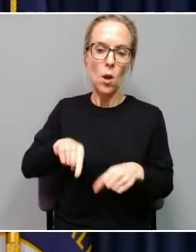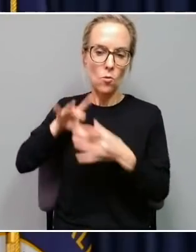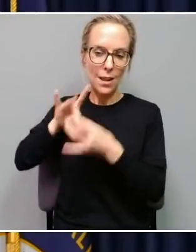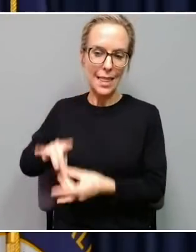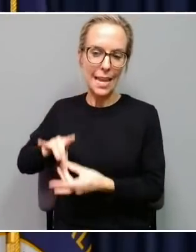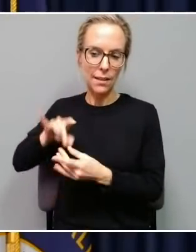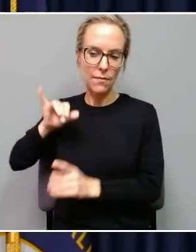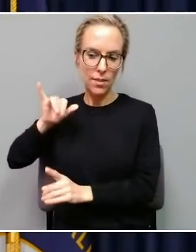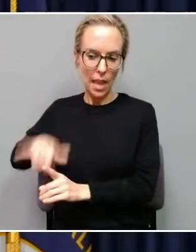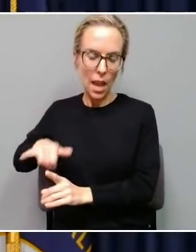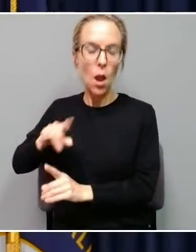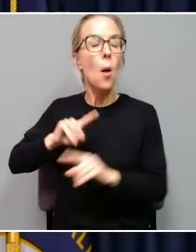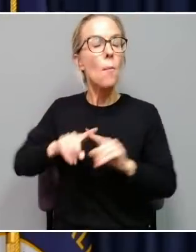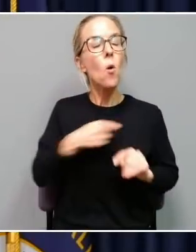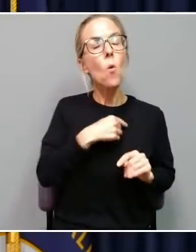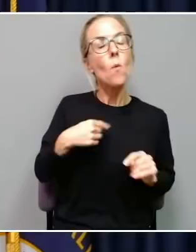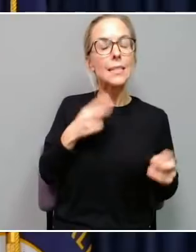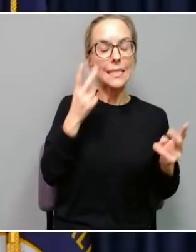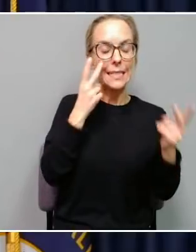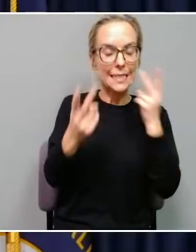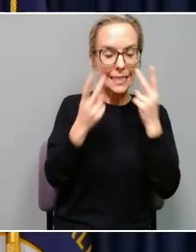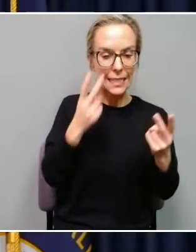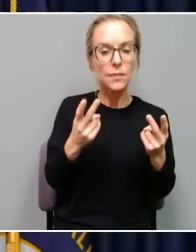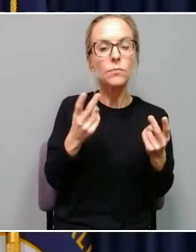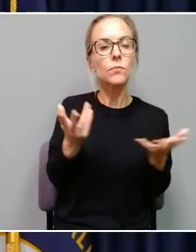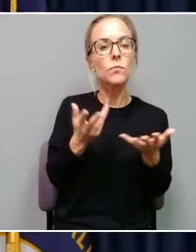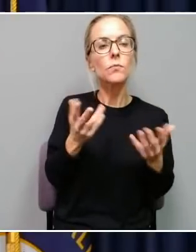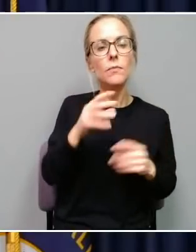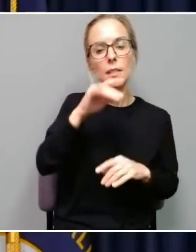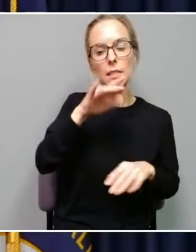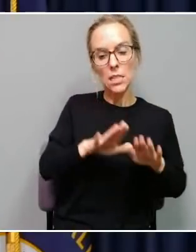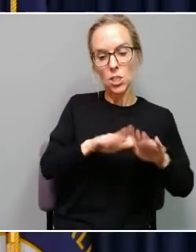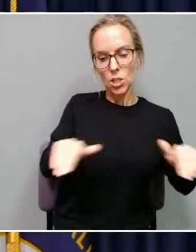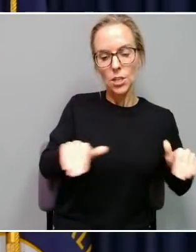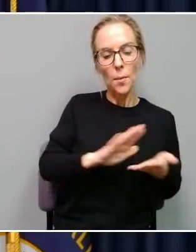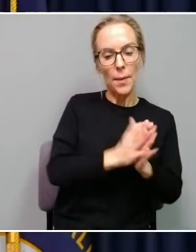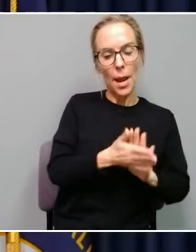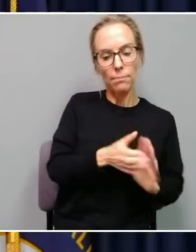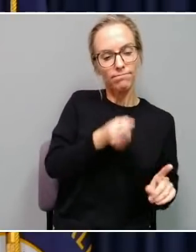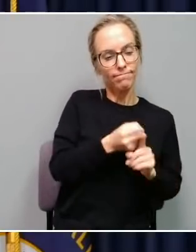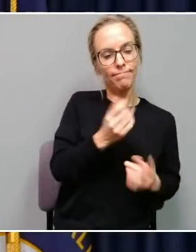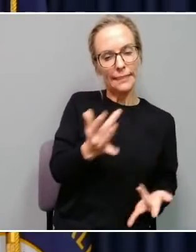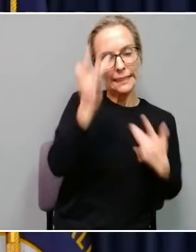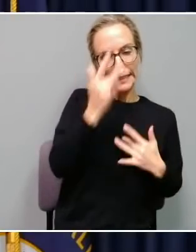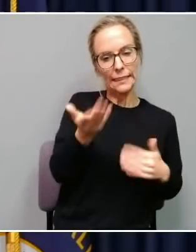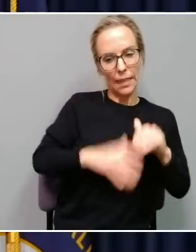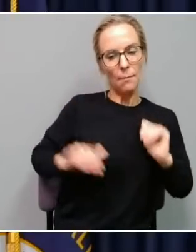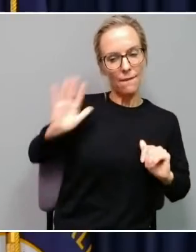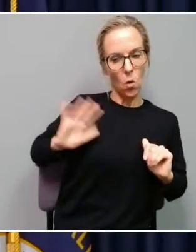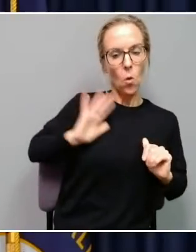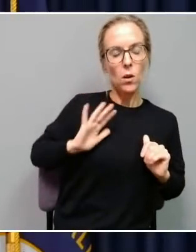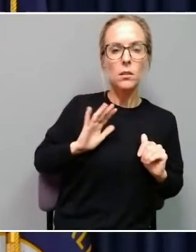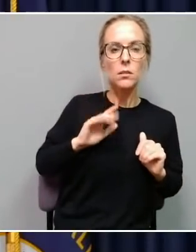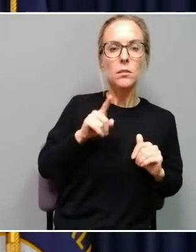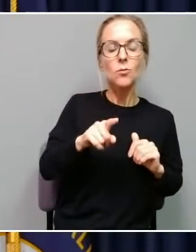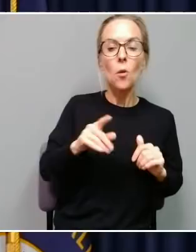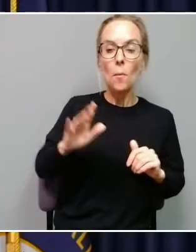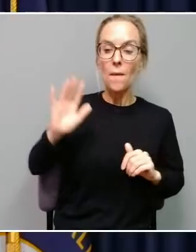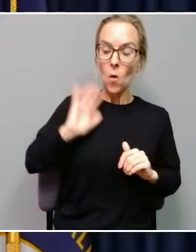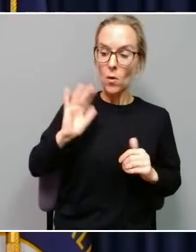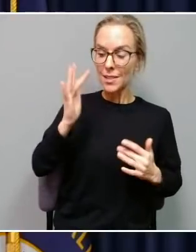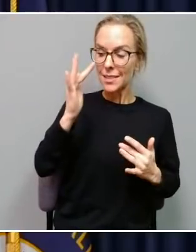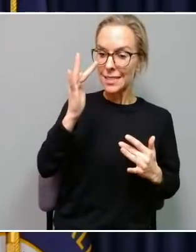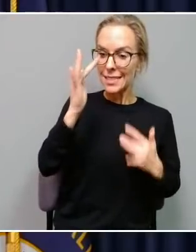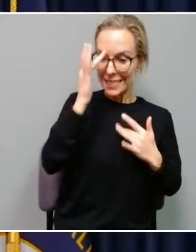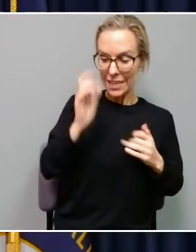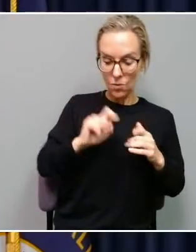but what we are seeing is kids are sicker. Everybody's sicker. So take your base where they were with the original